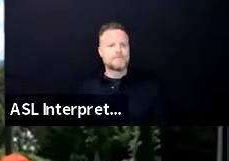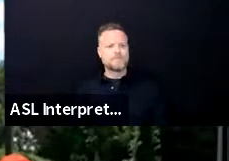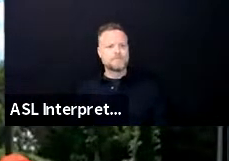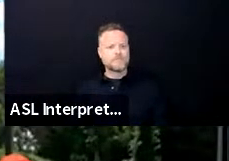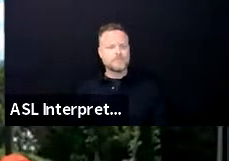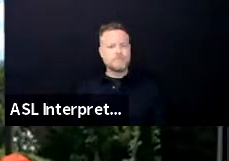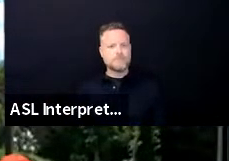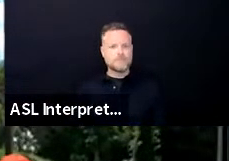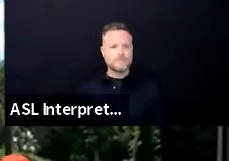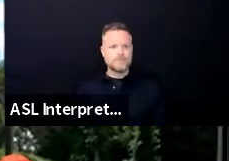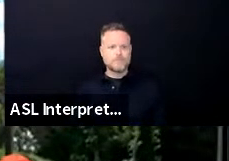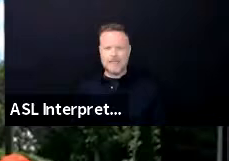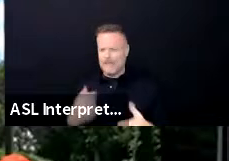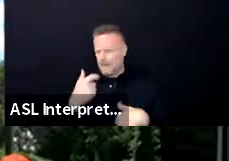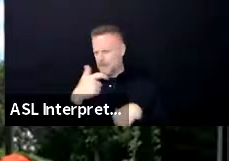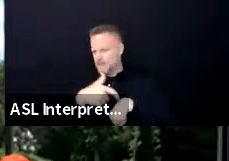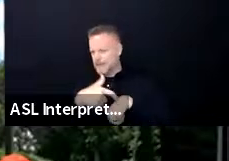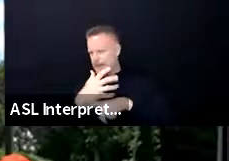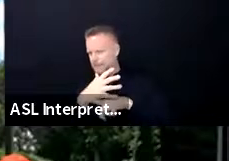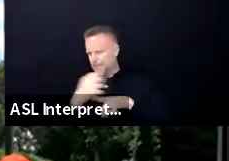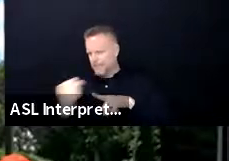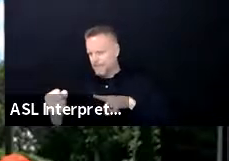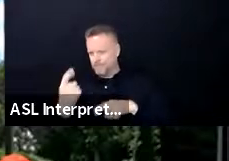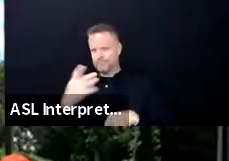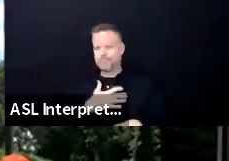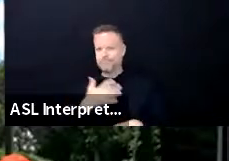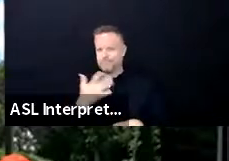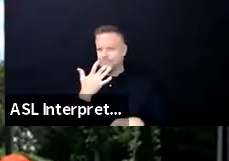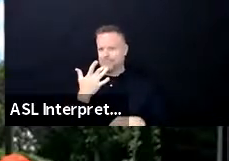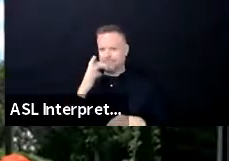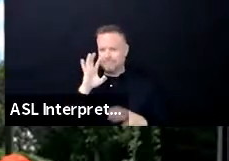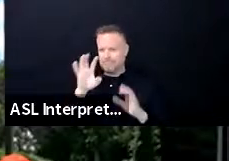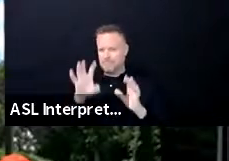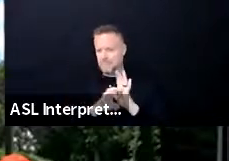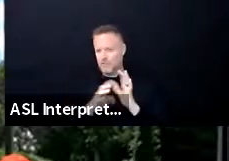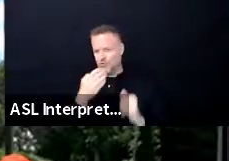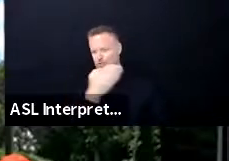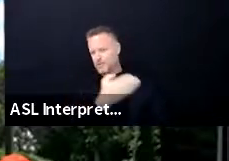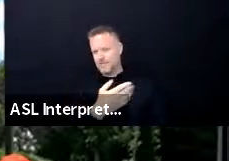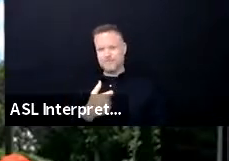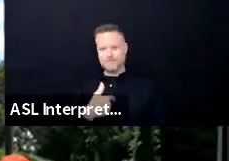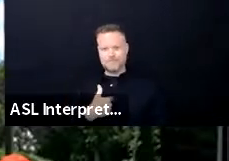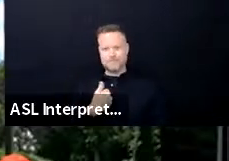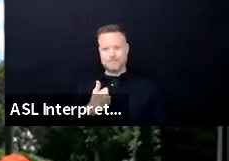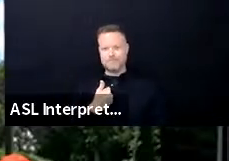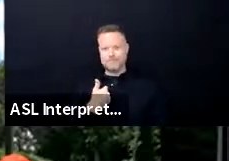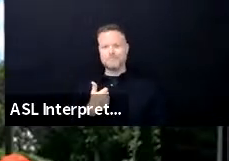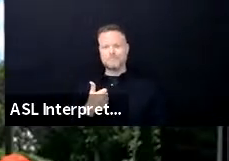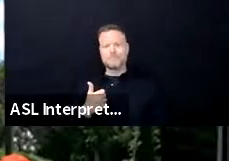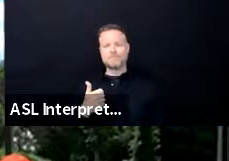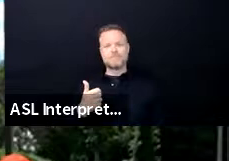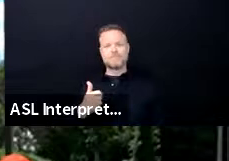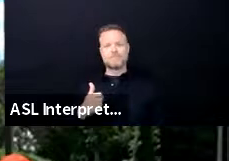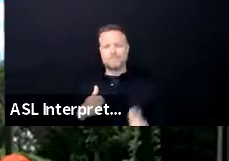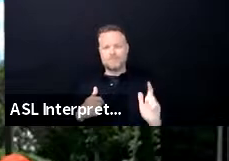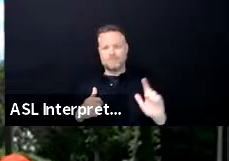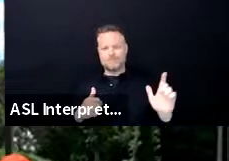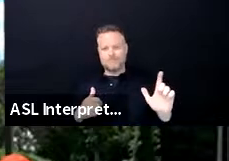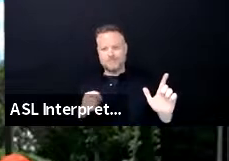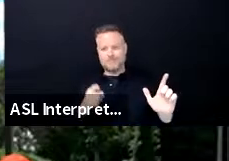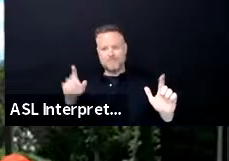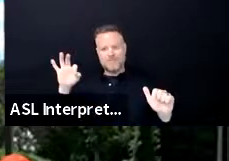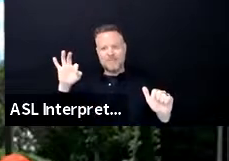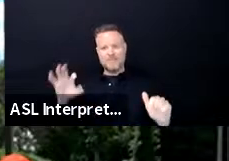And I know we're probably running short of time, but here's one of my favorite pictures with yours truly on the left and my good friend, Pastor Carter, on the